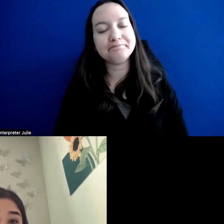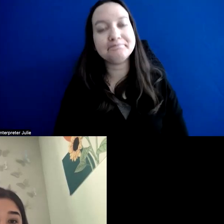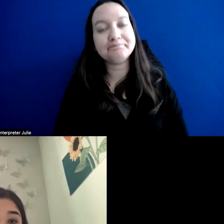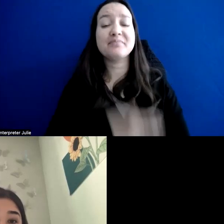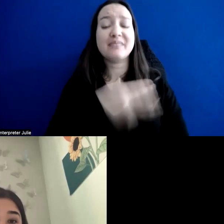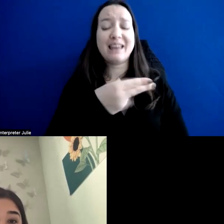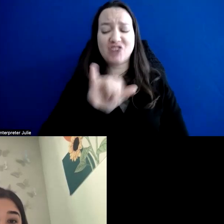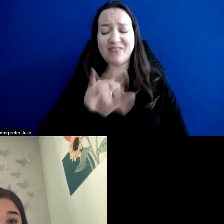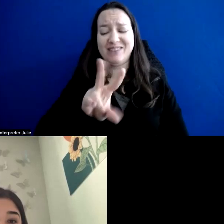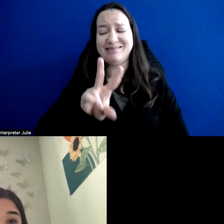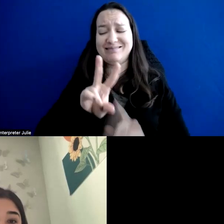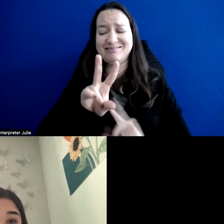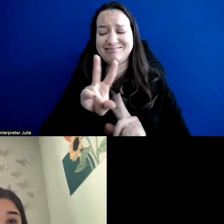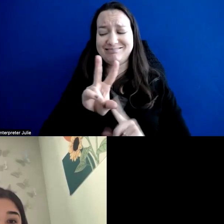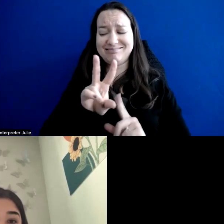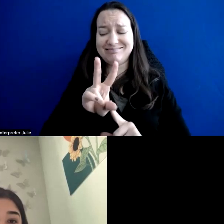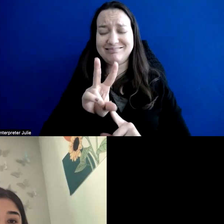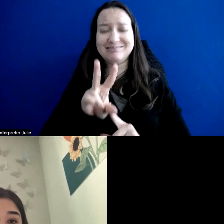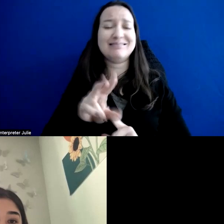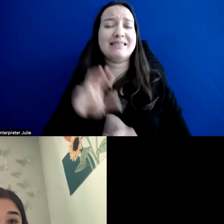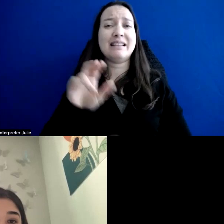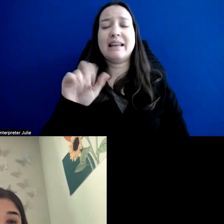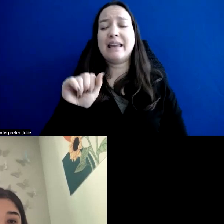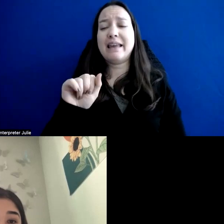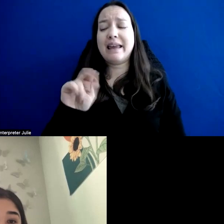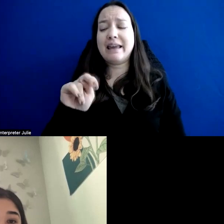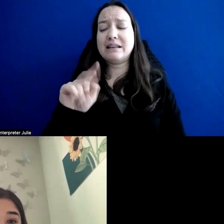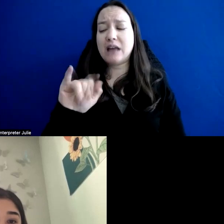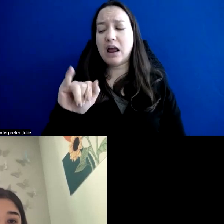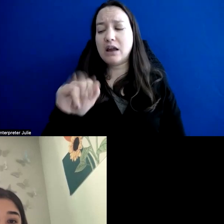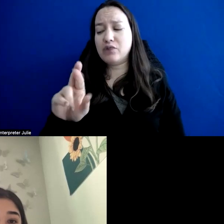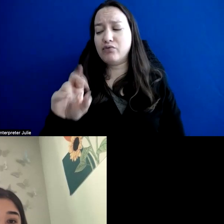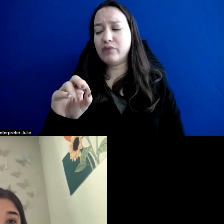HIV is a retroviral condition.